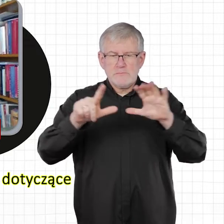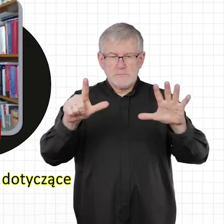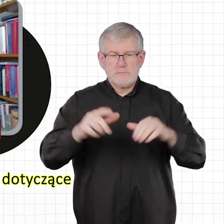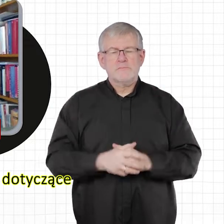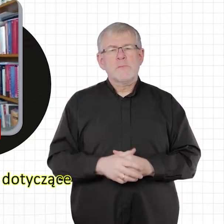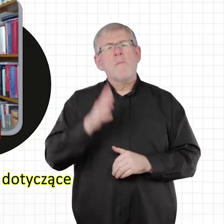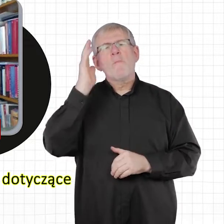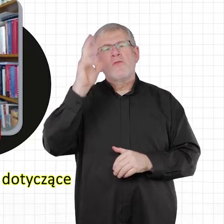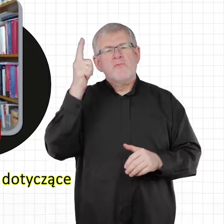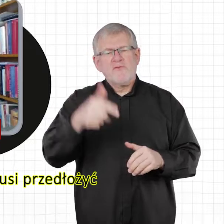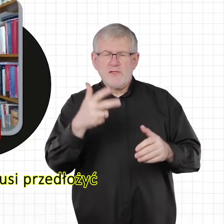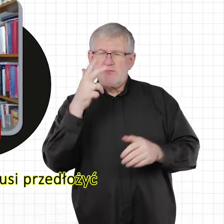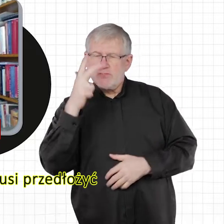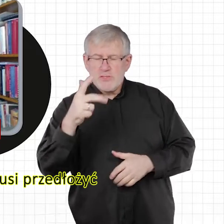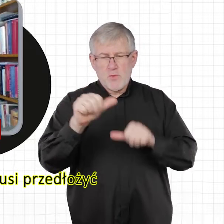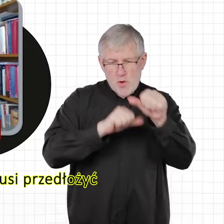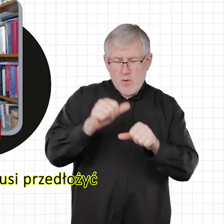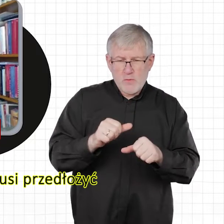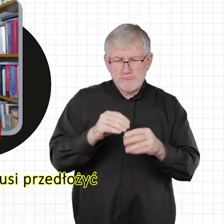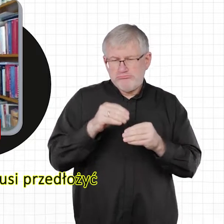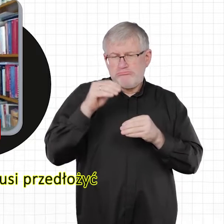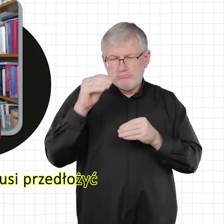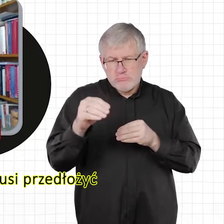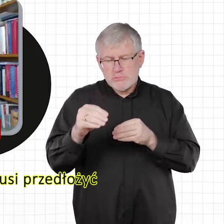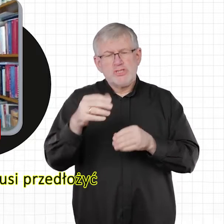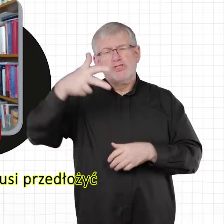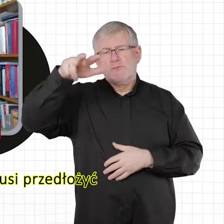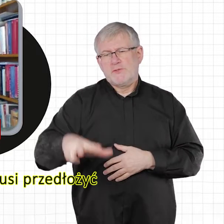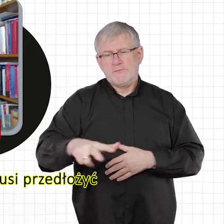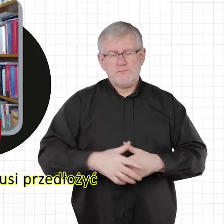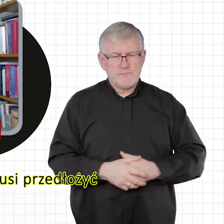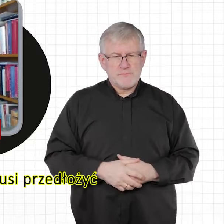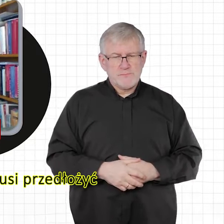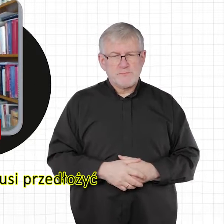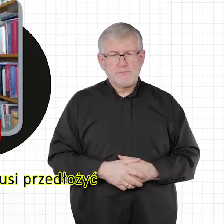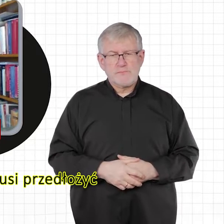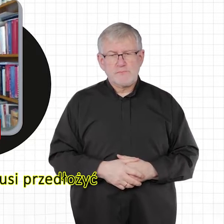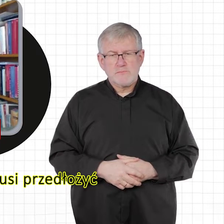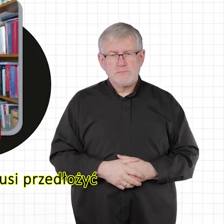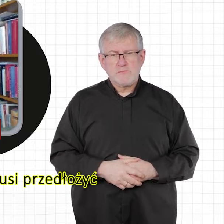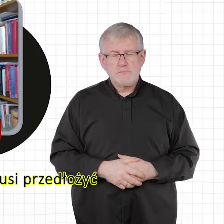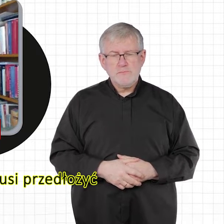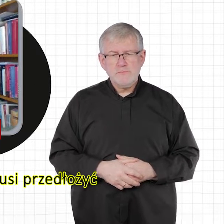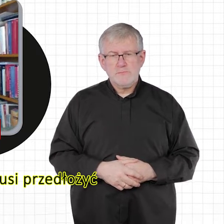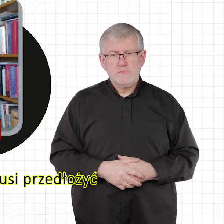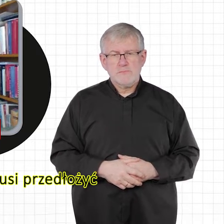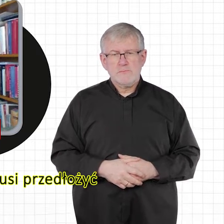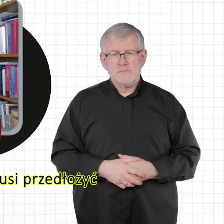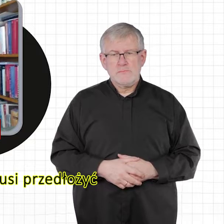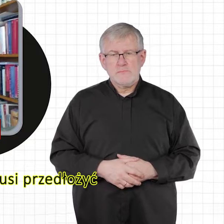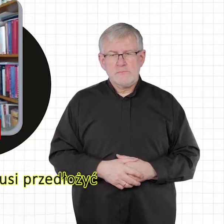gender equality. And then every 4 years, the Minister for Gender Equality must submit a motion for